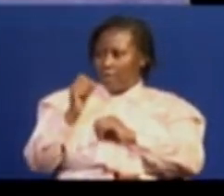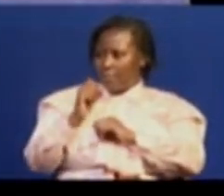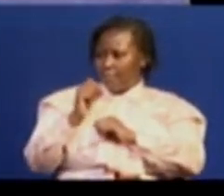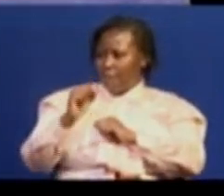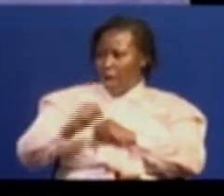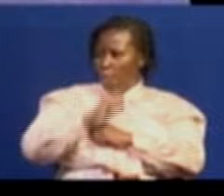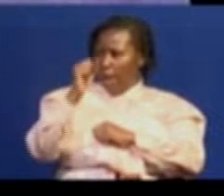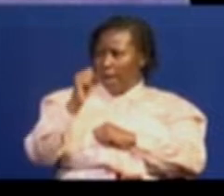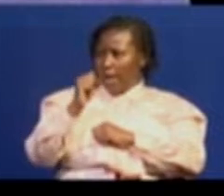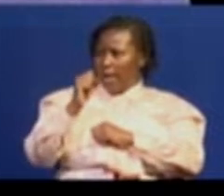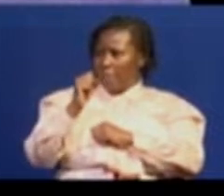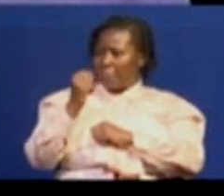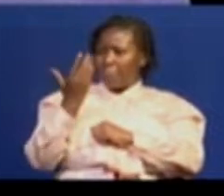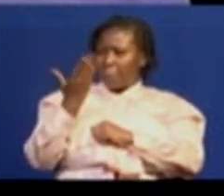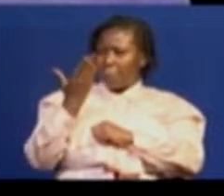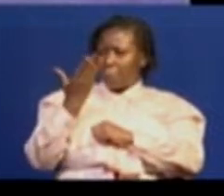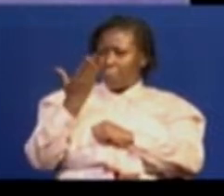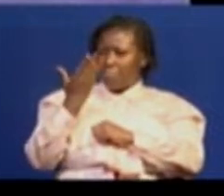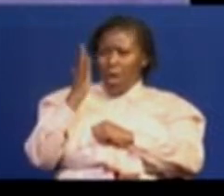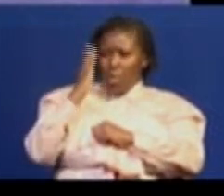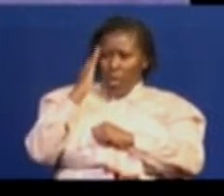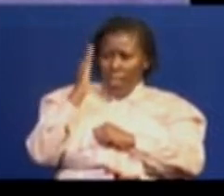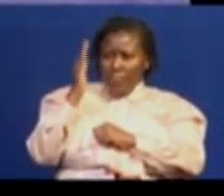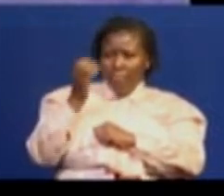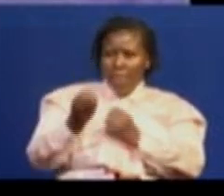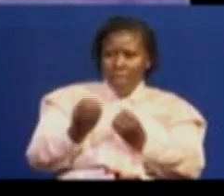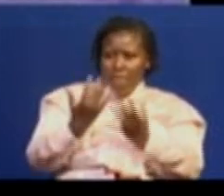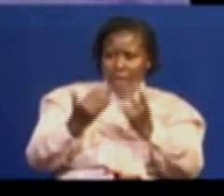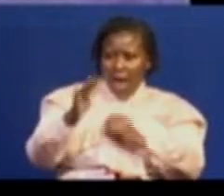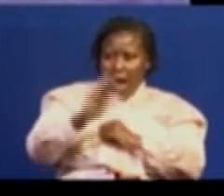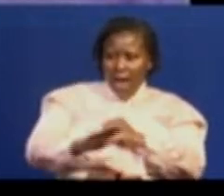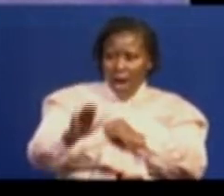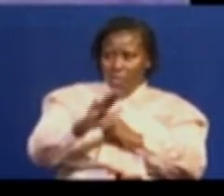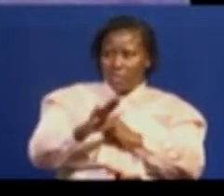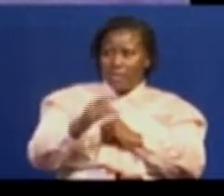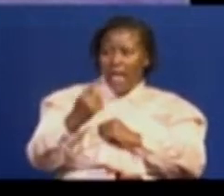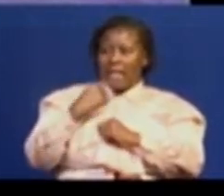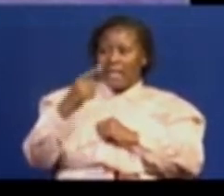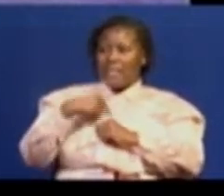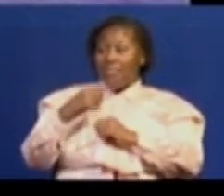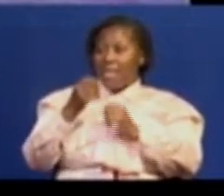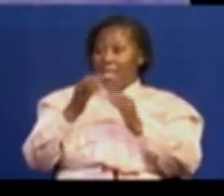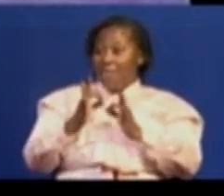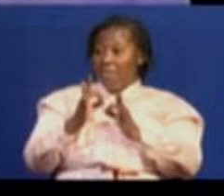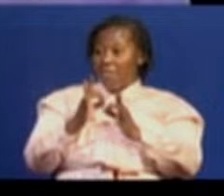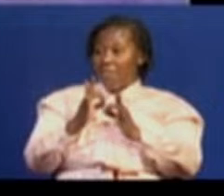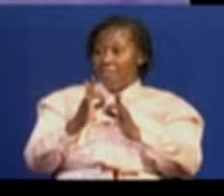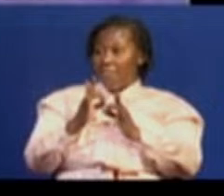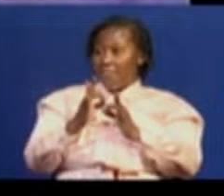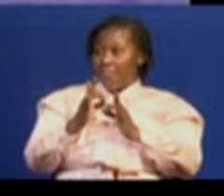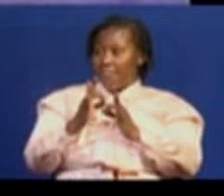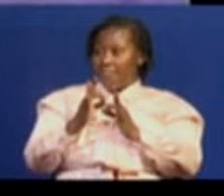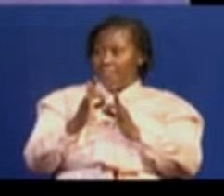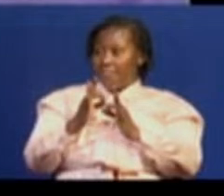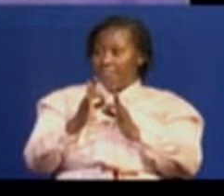awake realizes that there is some fire. He tells me if he had something